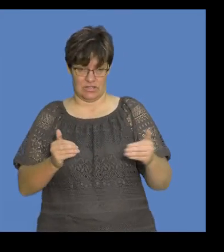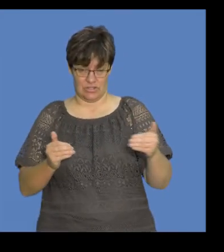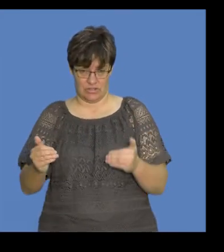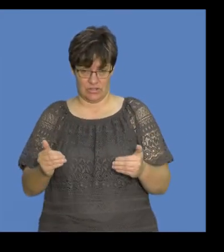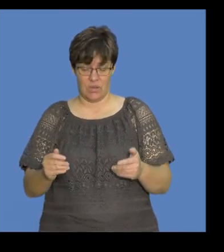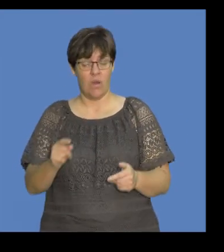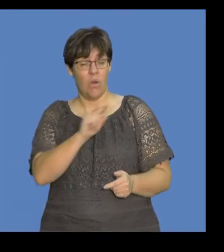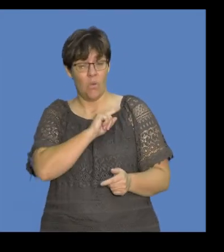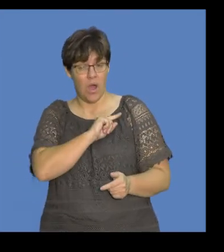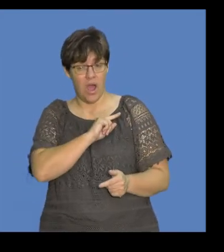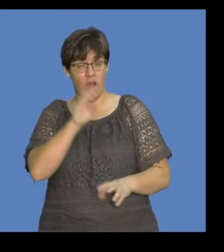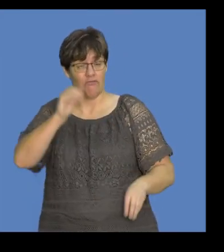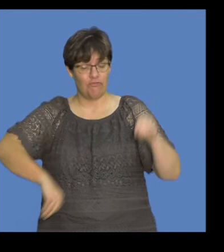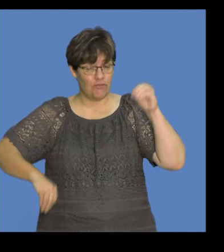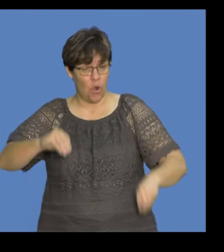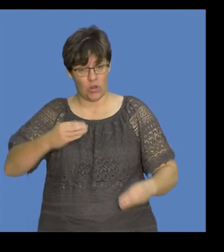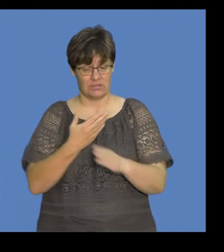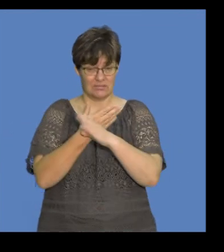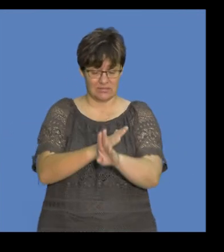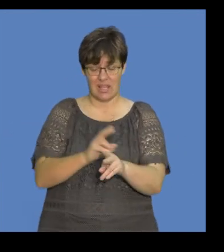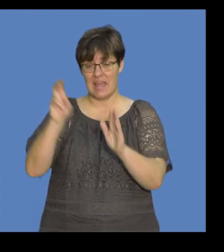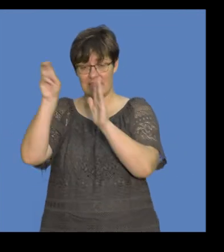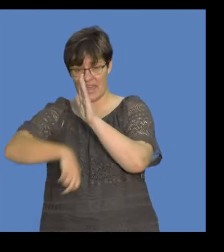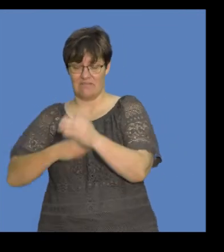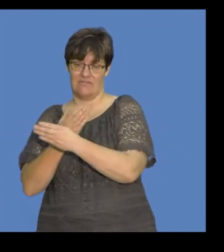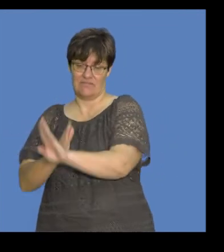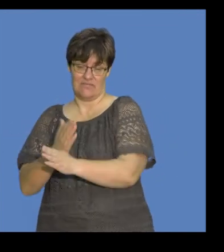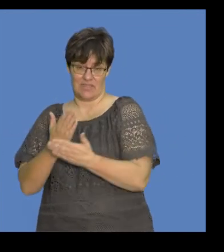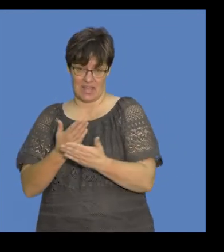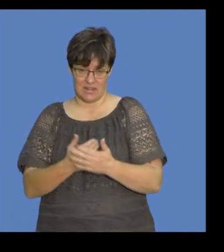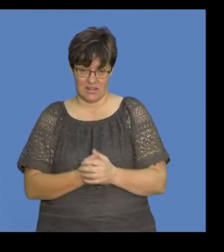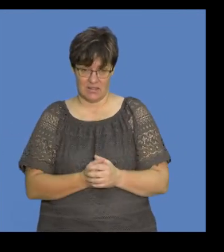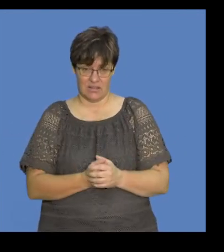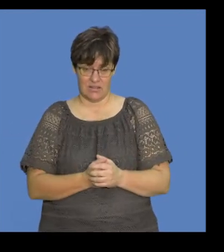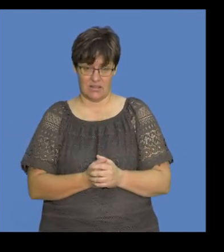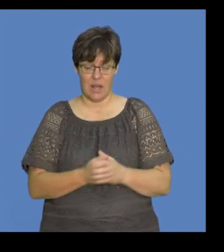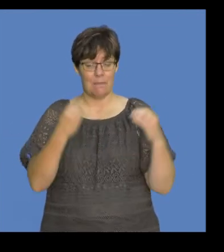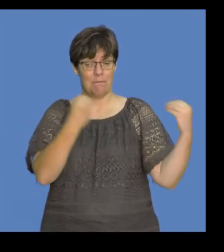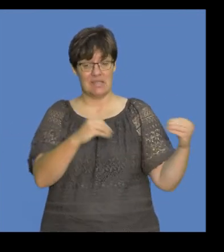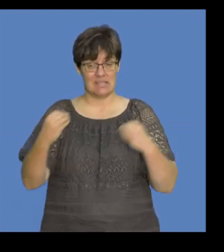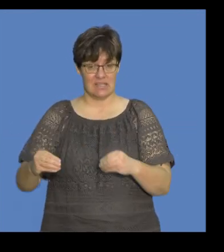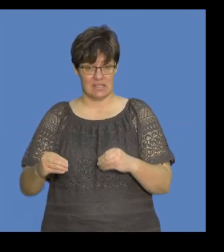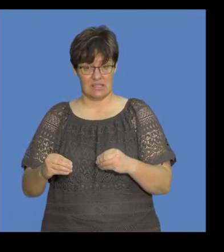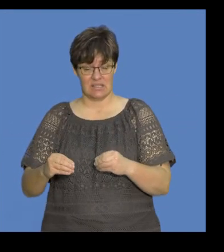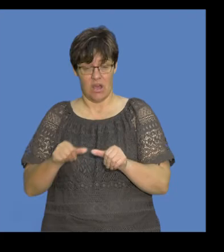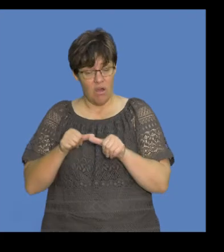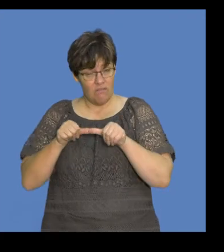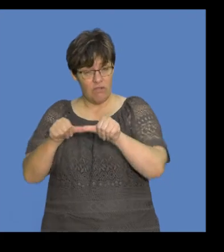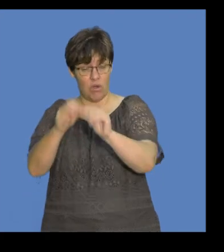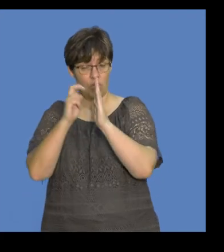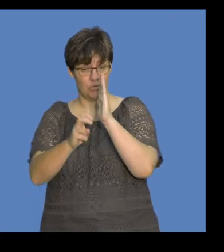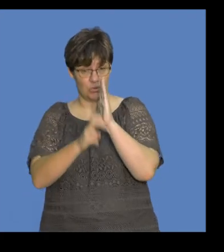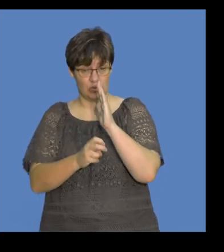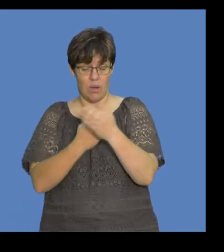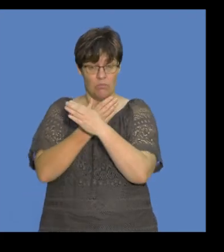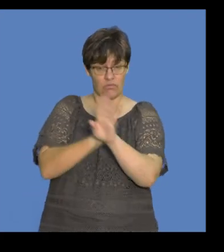the possibility of fraud and theft. The procedure followed by a firm in order to prevent fraud and